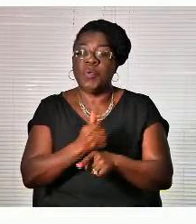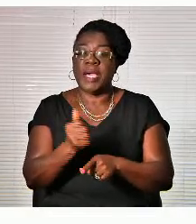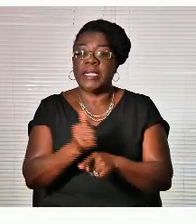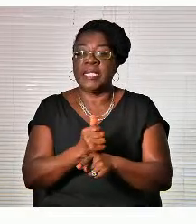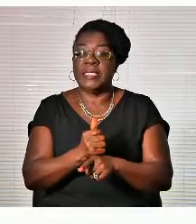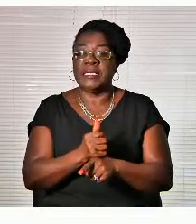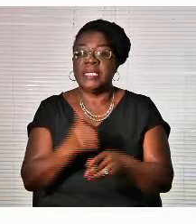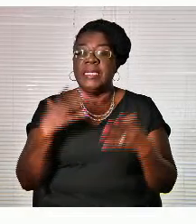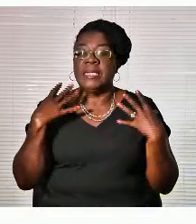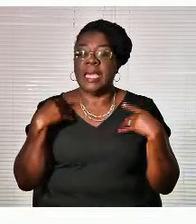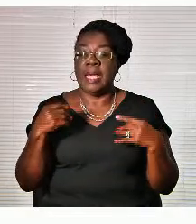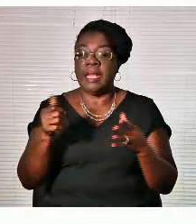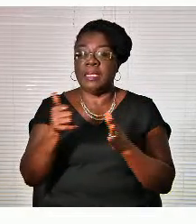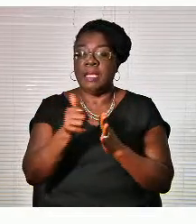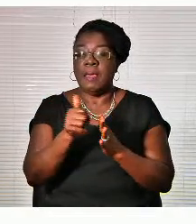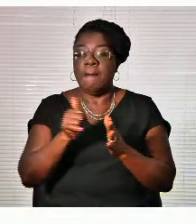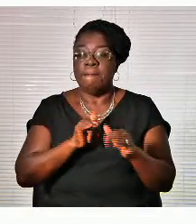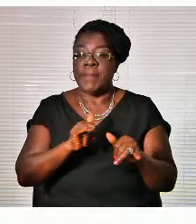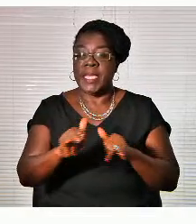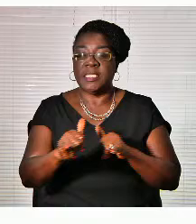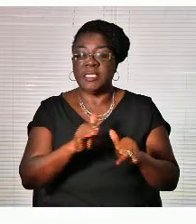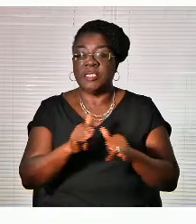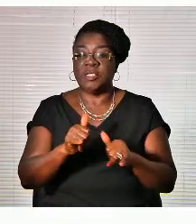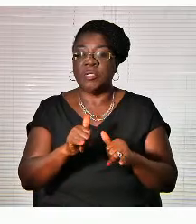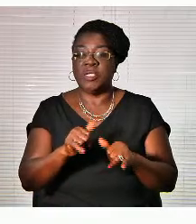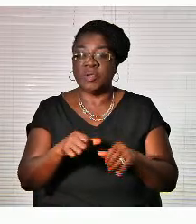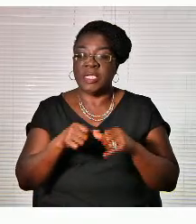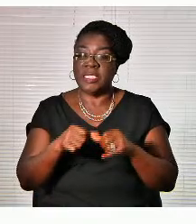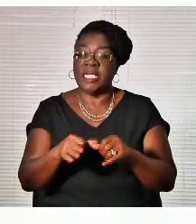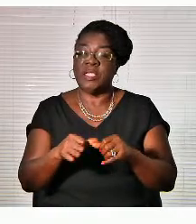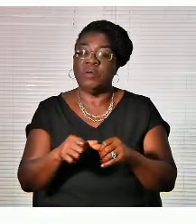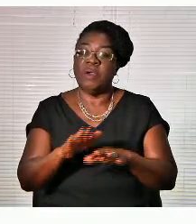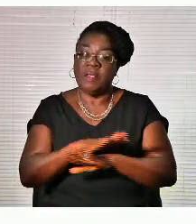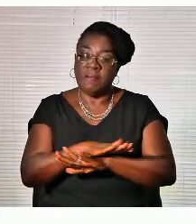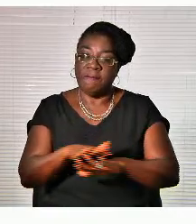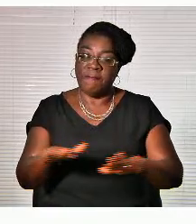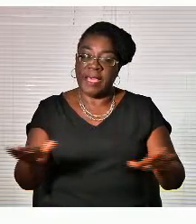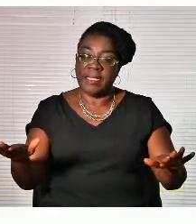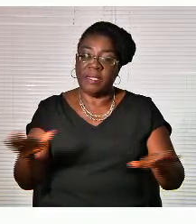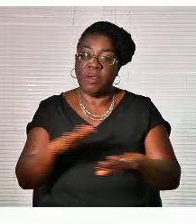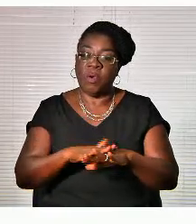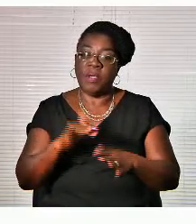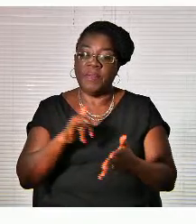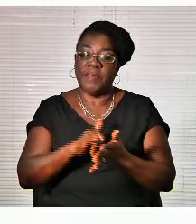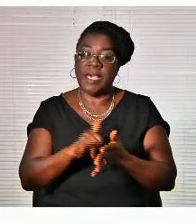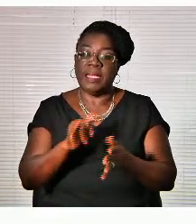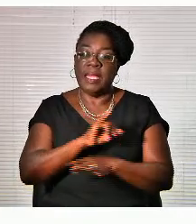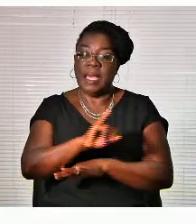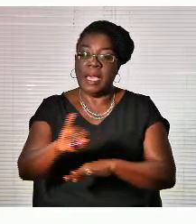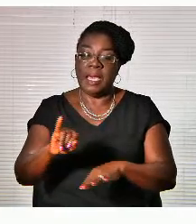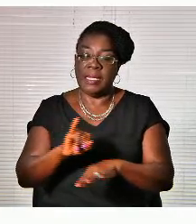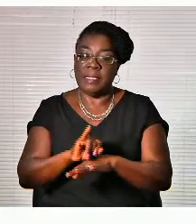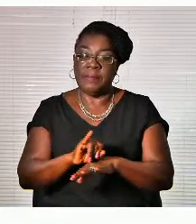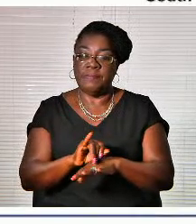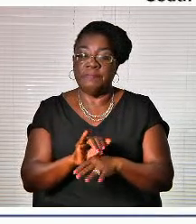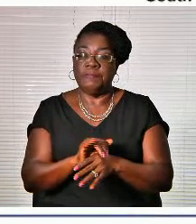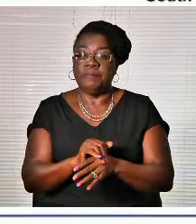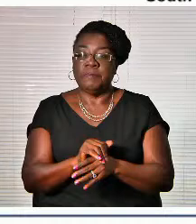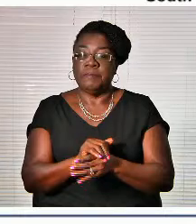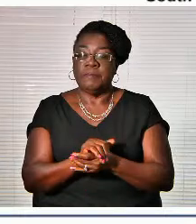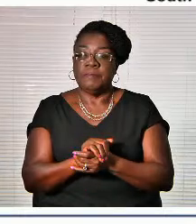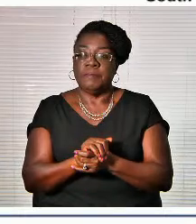measures so that we can have a sustained flattening of the curve on that particular island. Next slide.